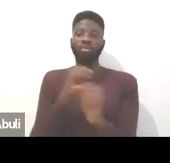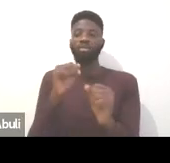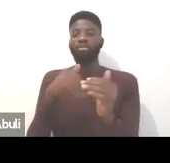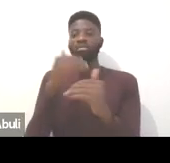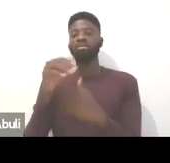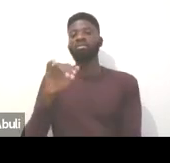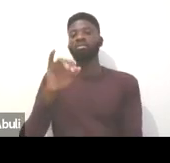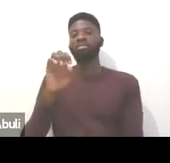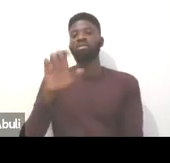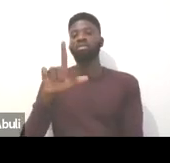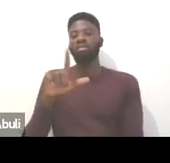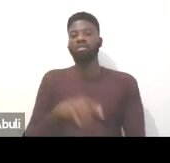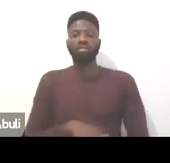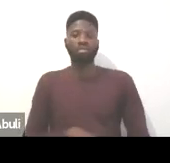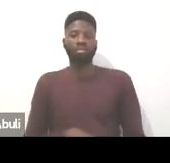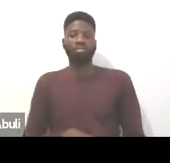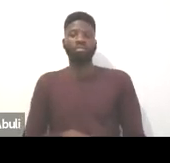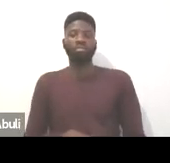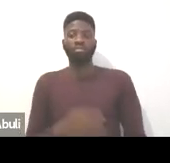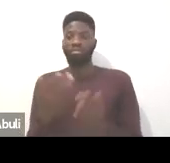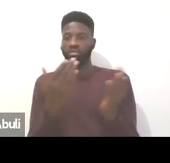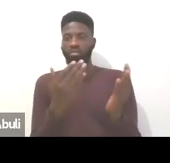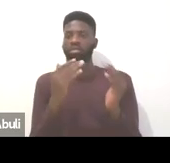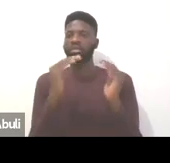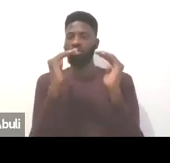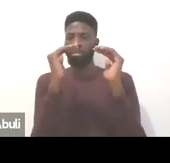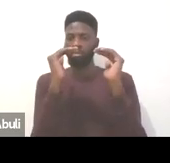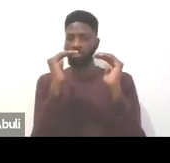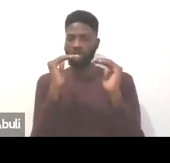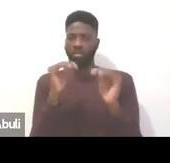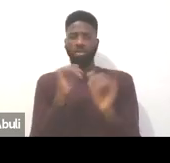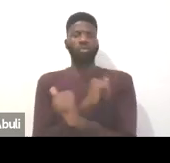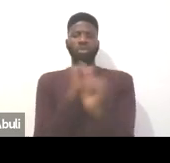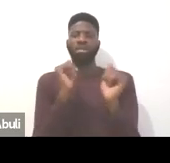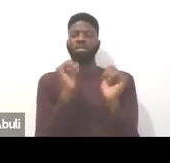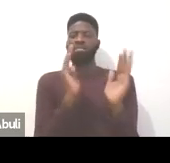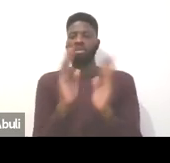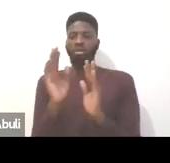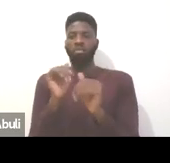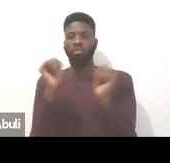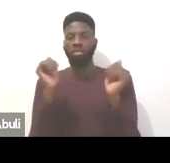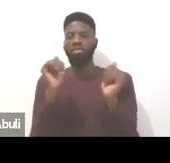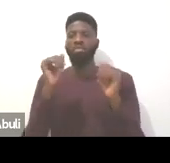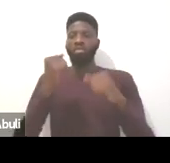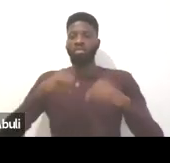I think this one is more orderly. Like the employer can get what they want immediately. They look at